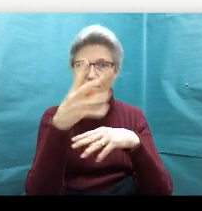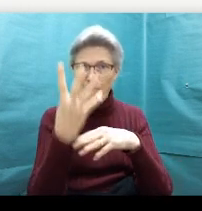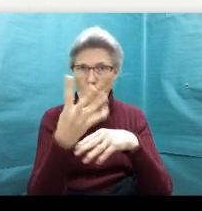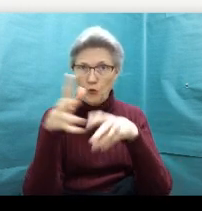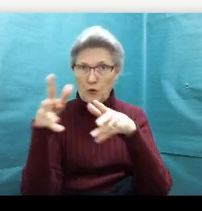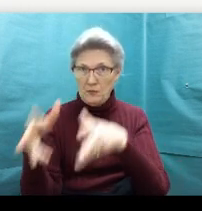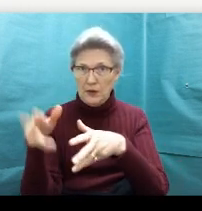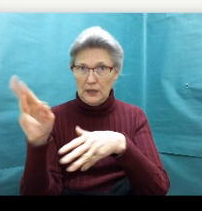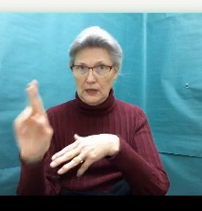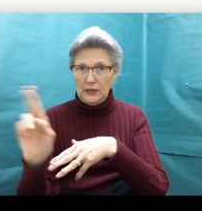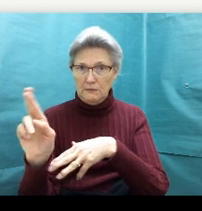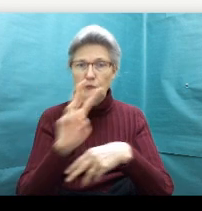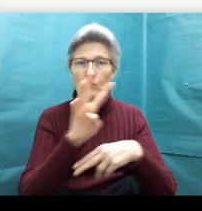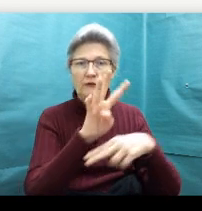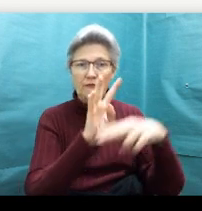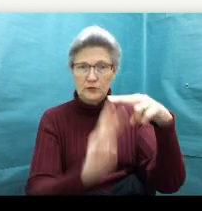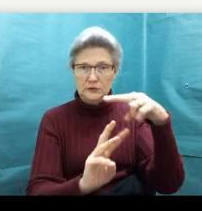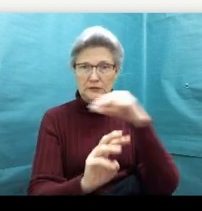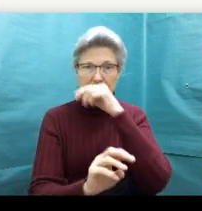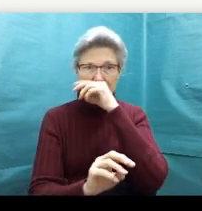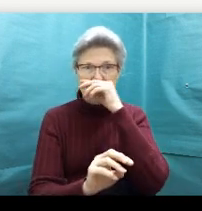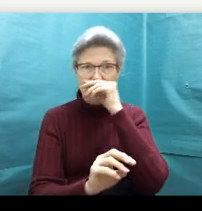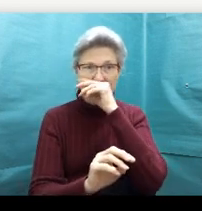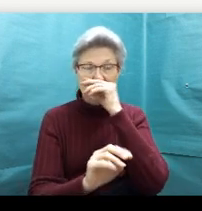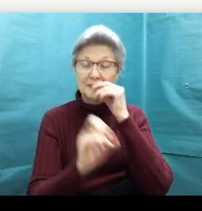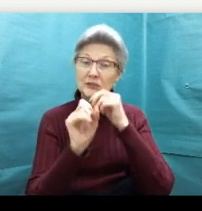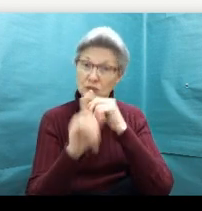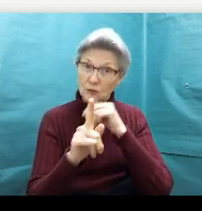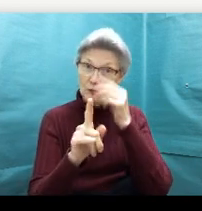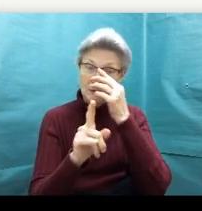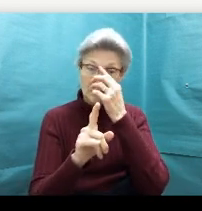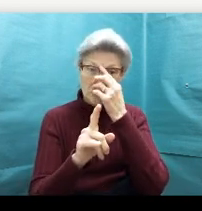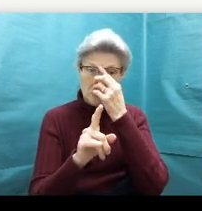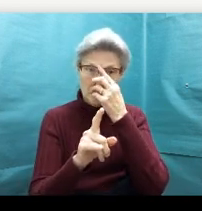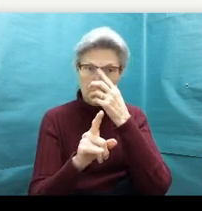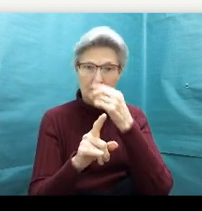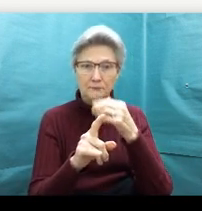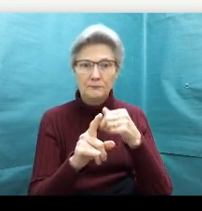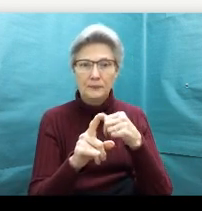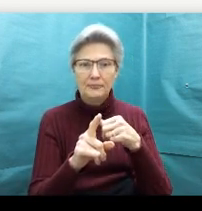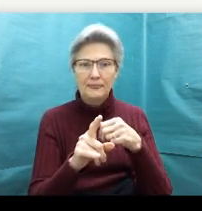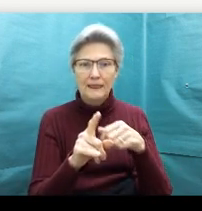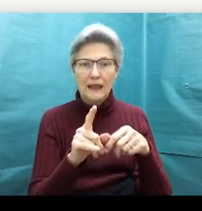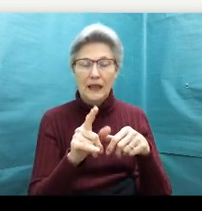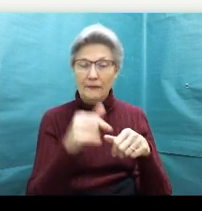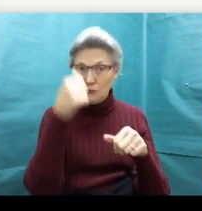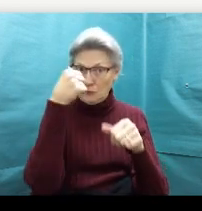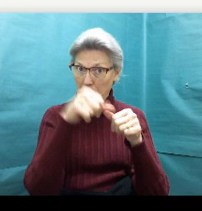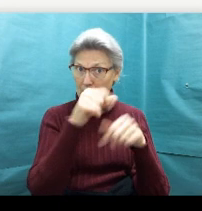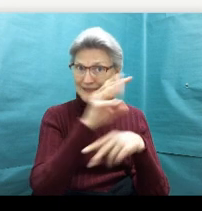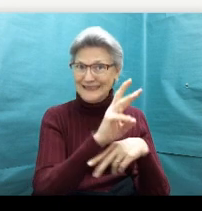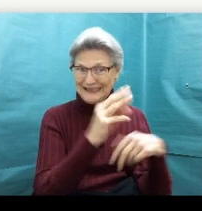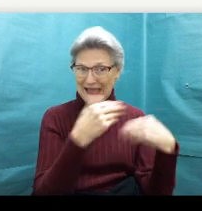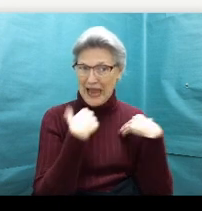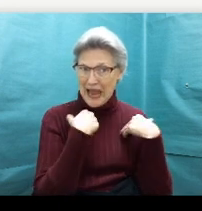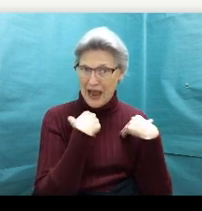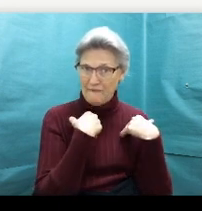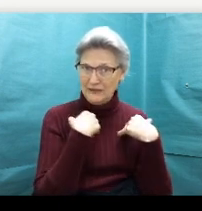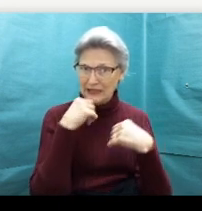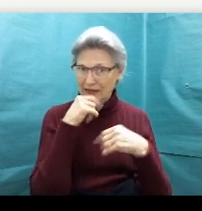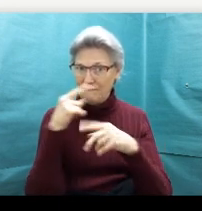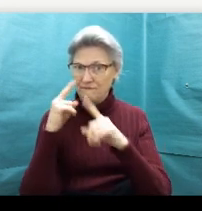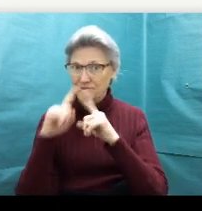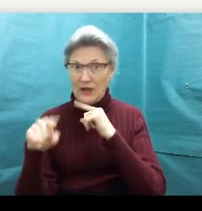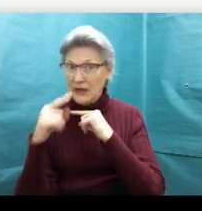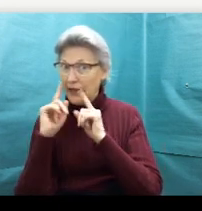is actually 4/6. So that's not my final answer because I can't forget about these 6 wholes I have. So I'm going to switch colors